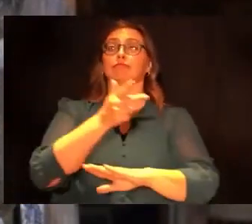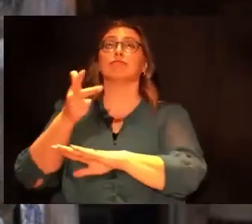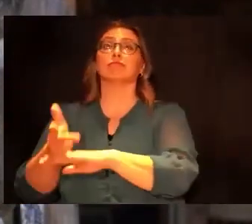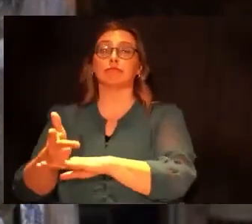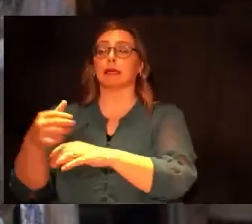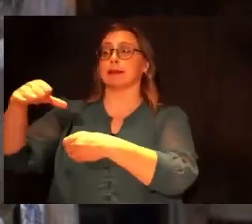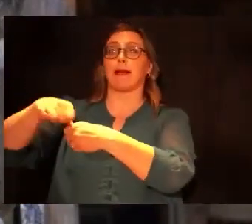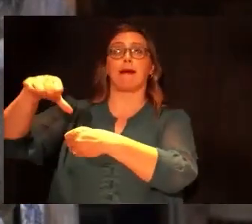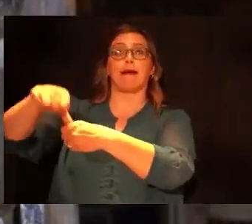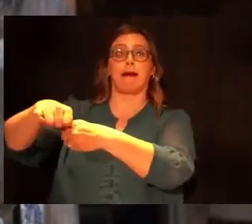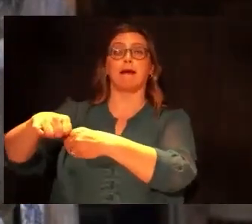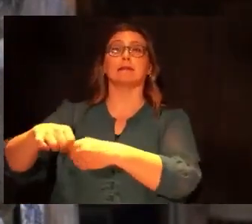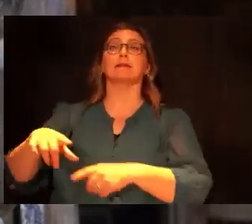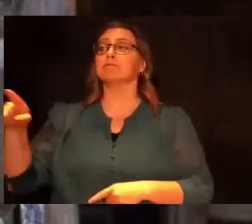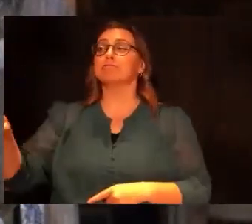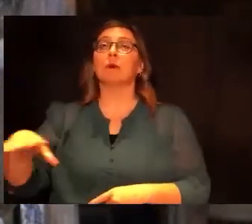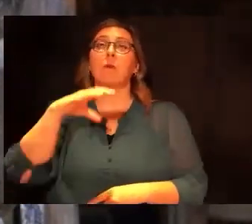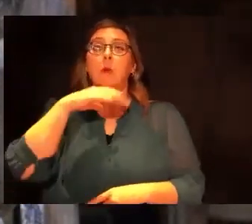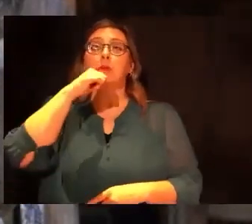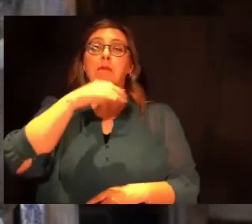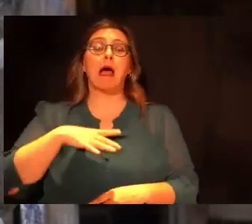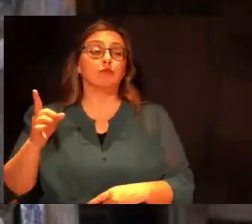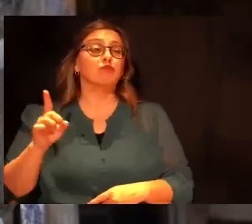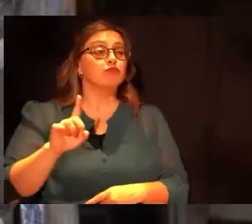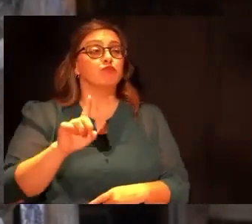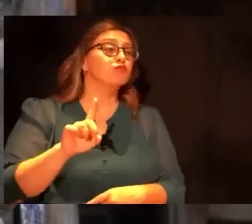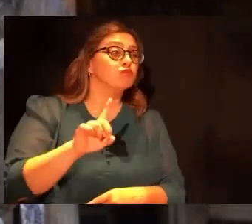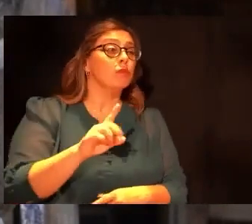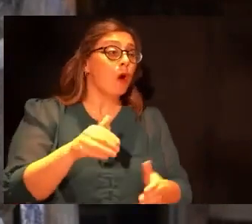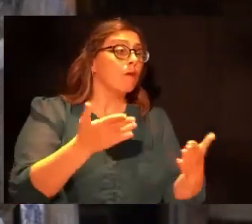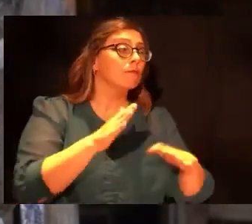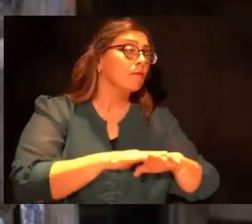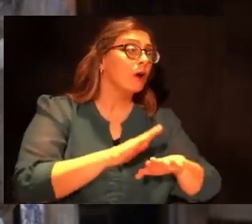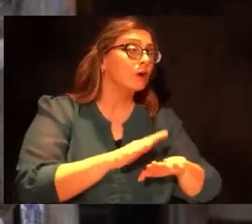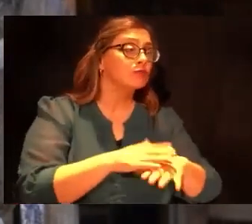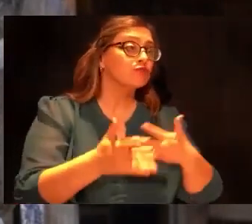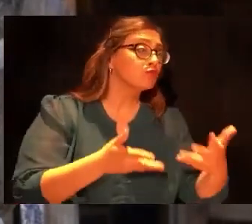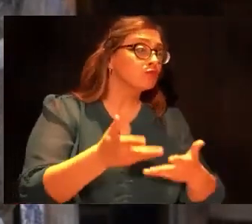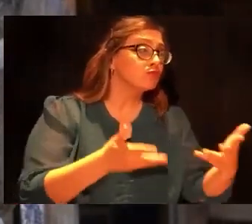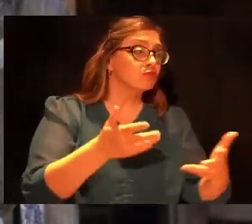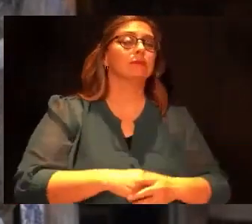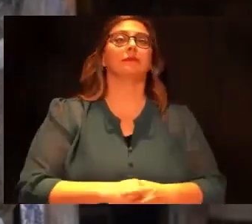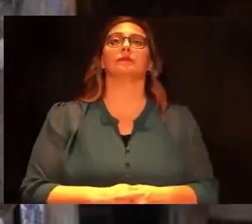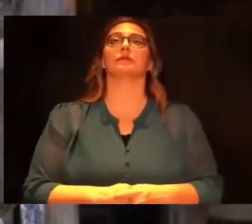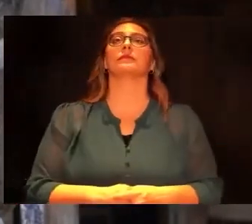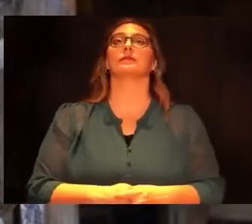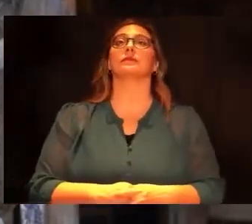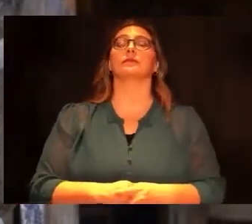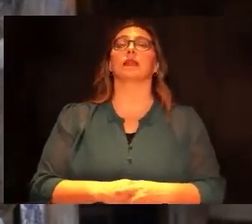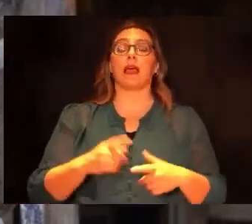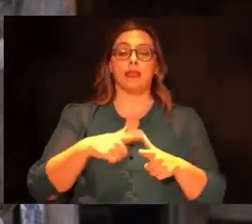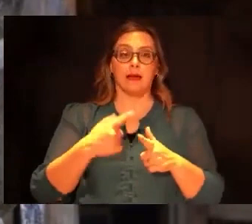stations where quiet men in flannel shirts shuffle out to offer advice. At